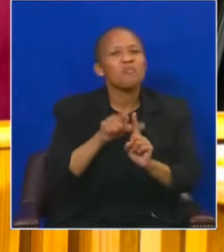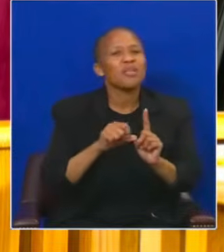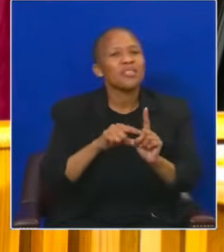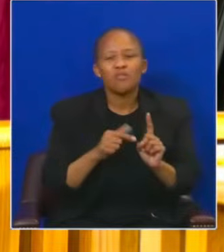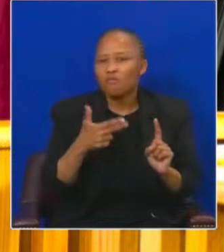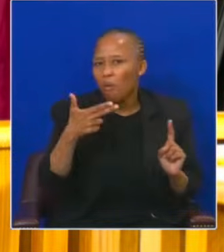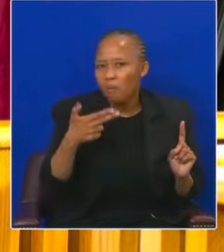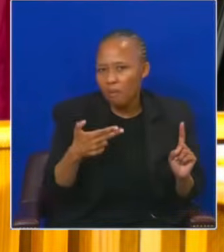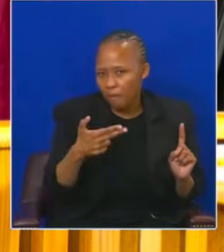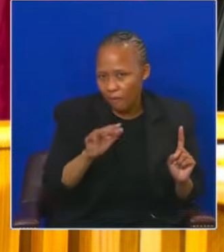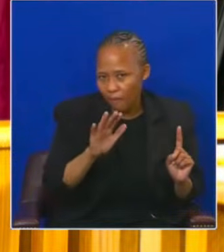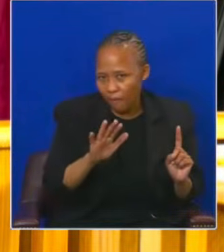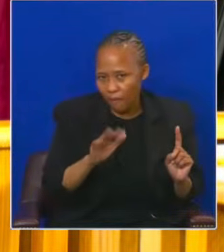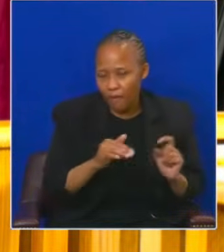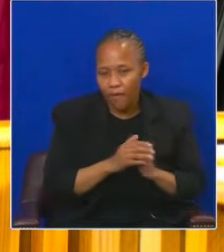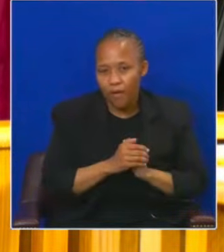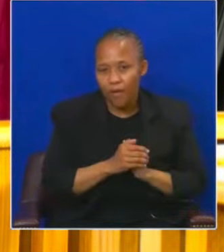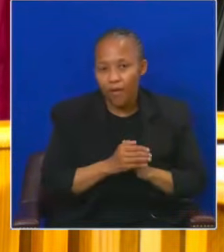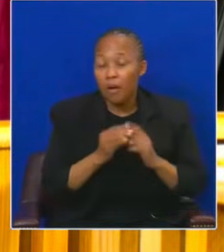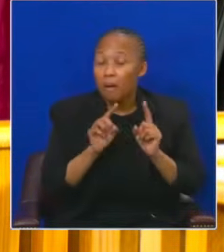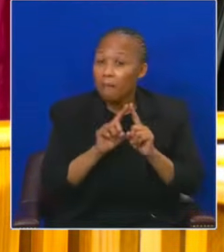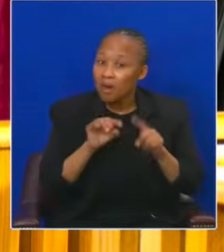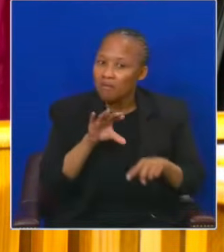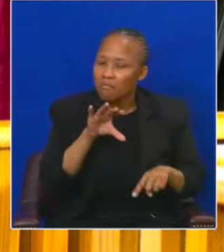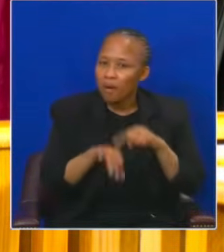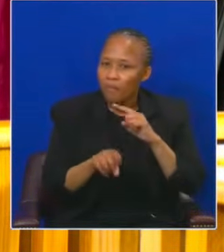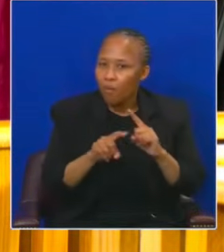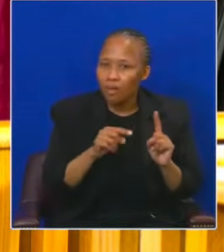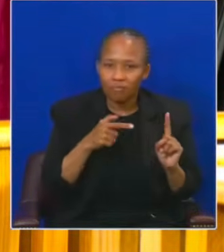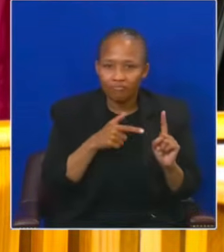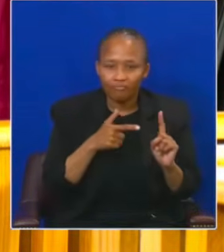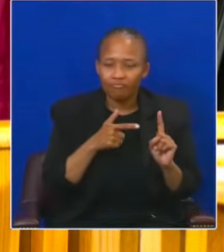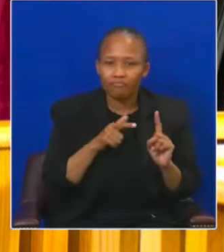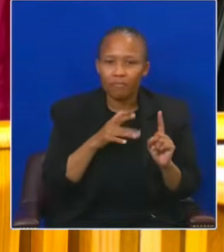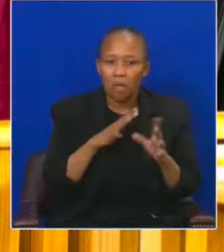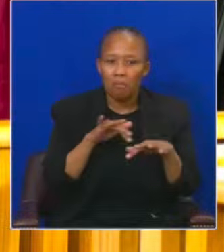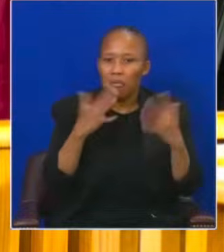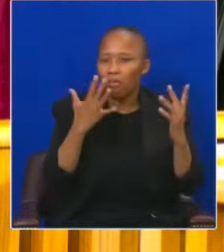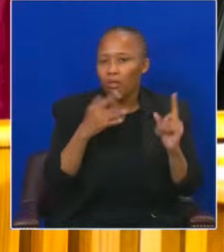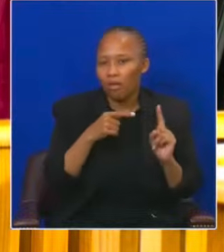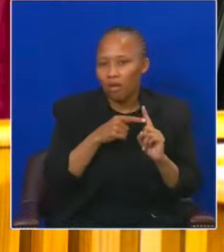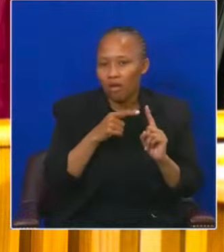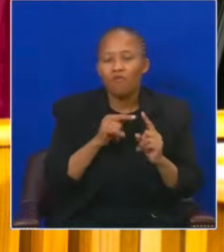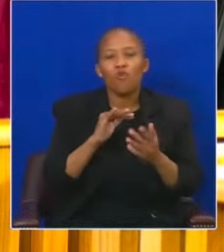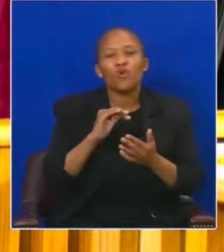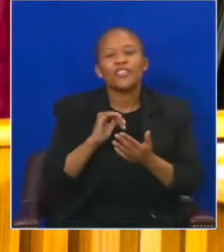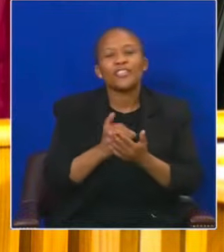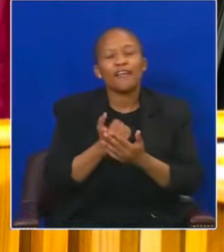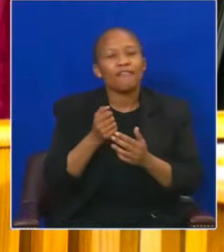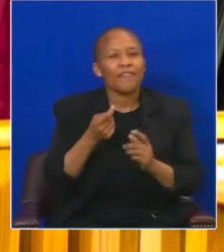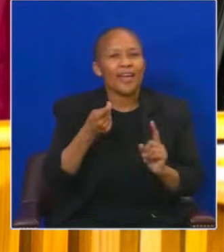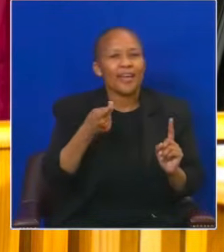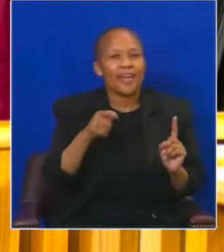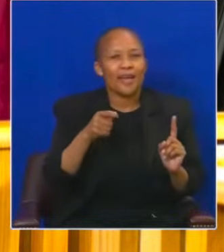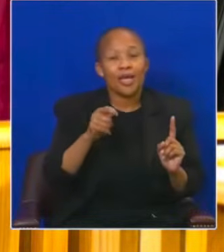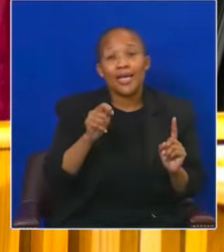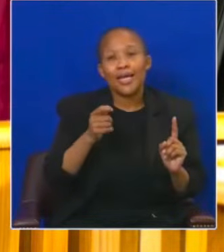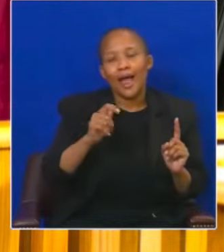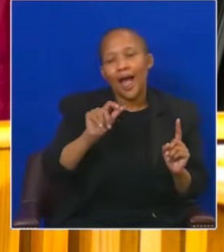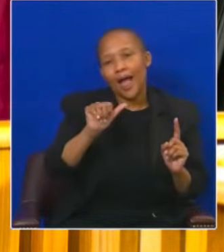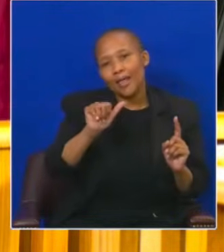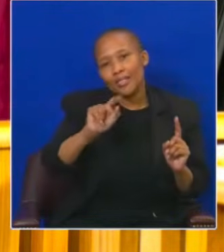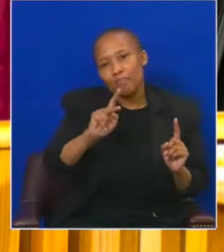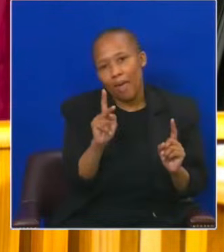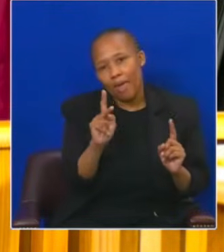in possession of the safe keys. The safe keys, the spare key